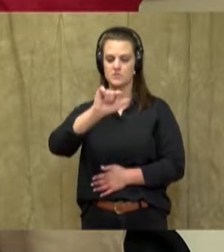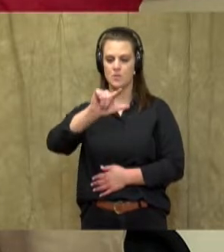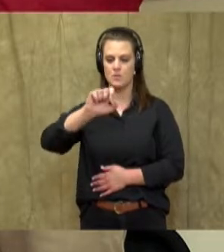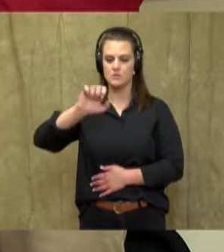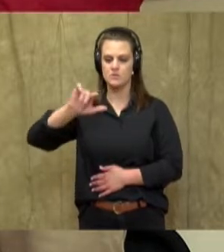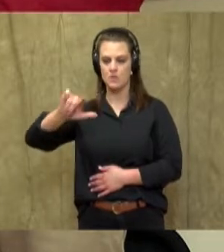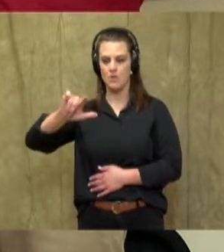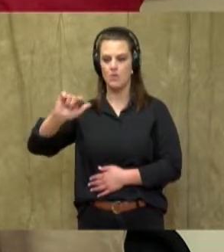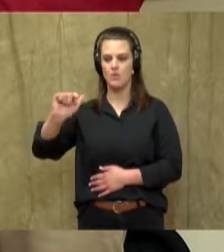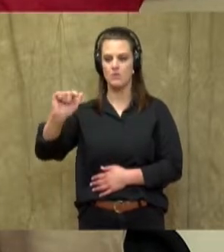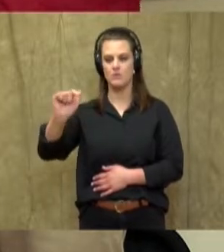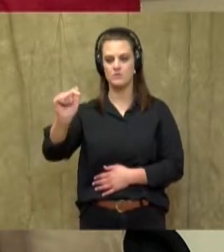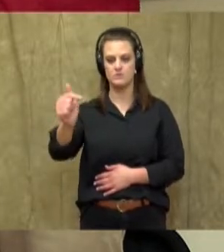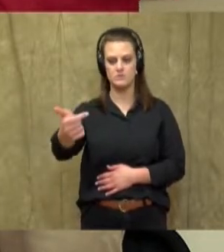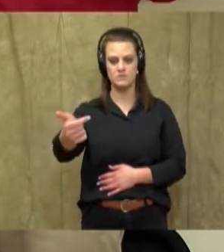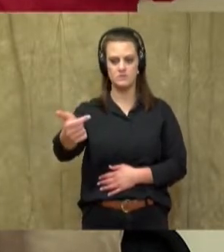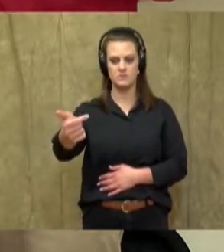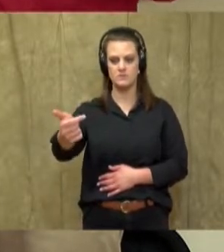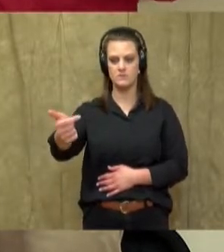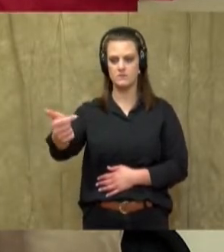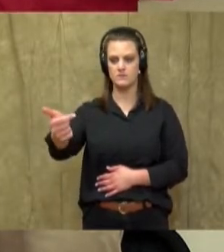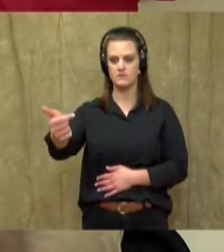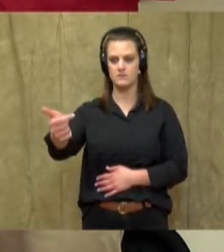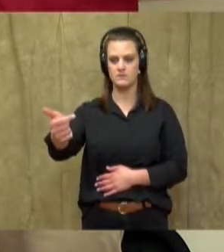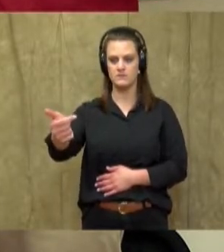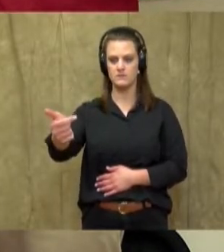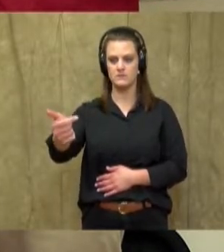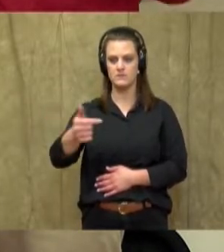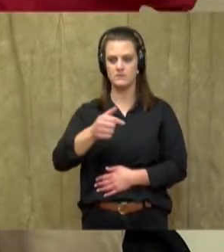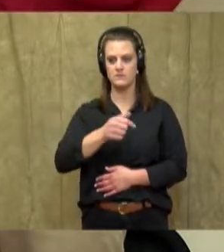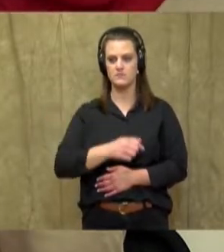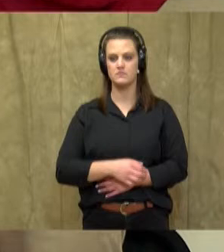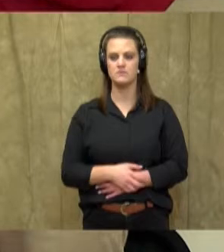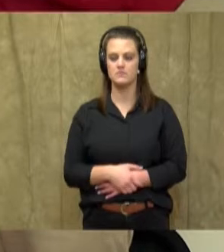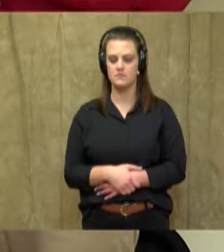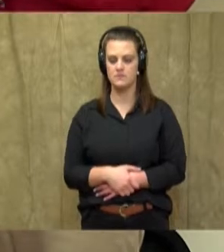Me, so, so.